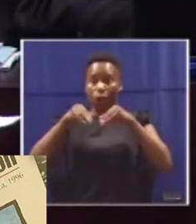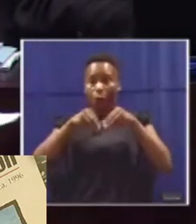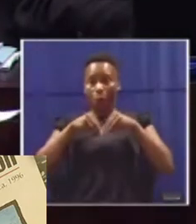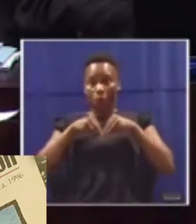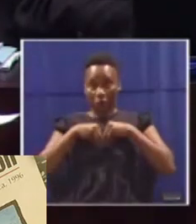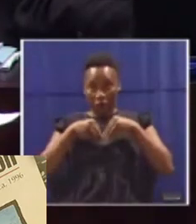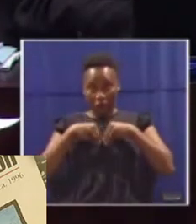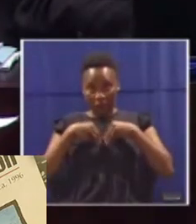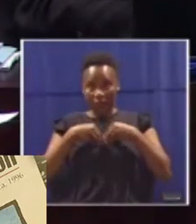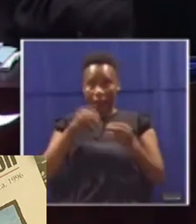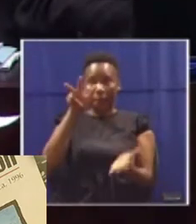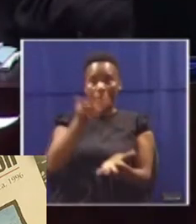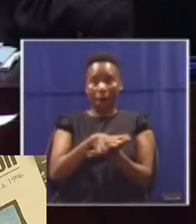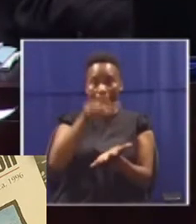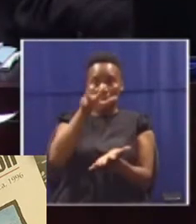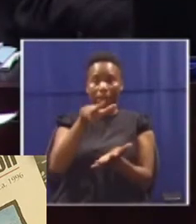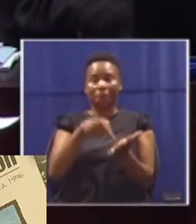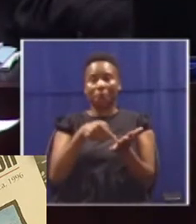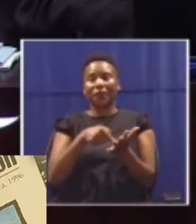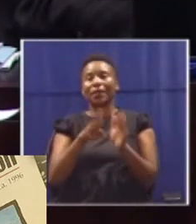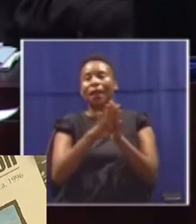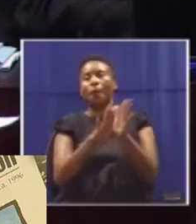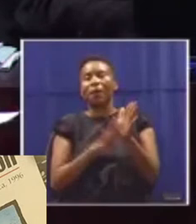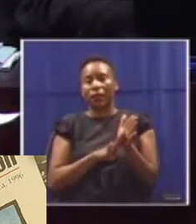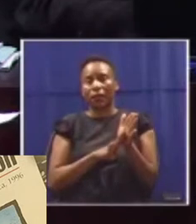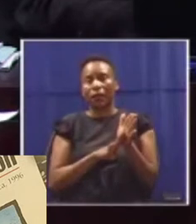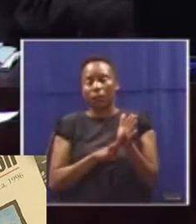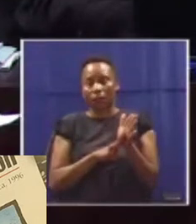and passing of the bill by the